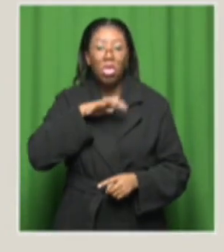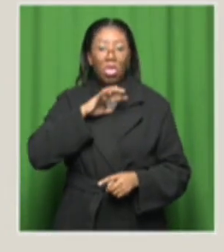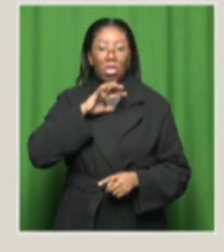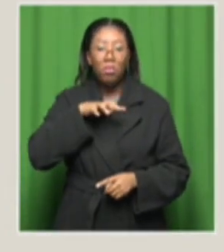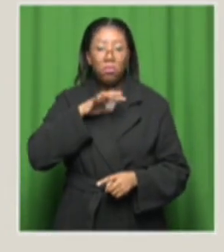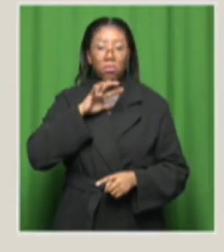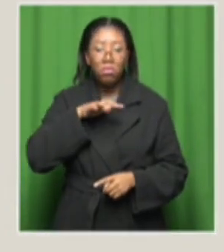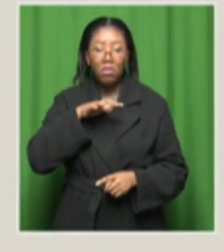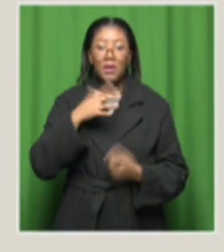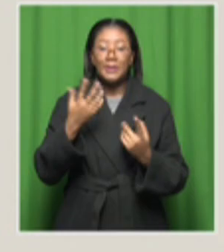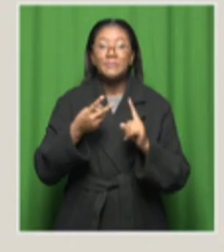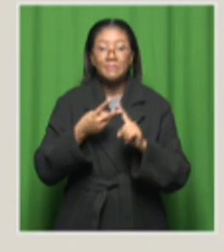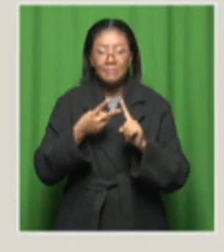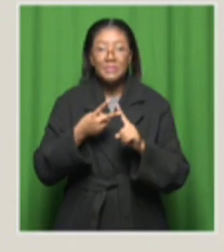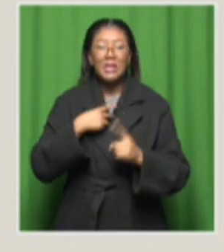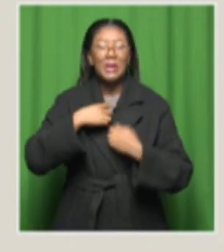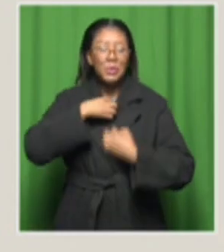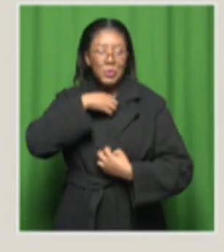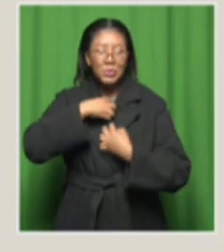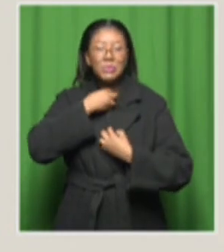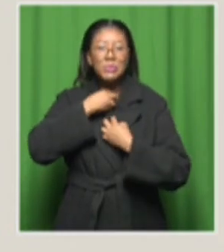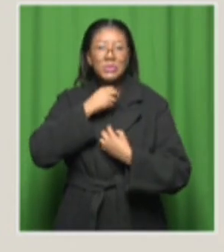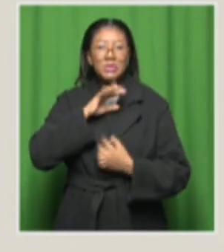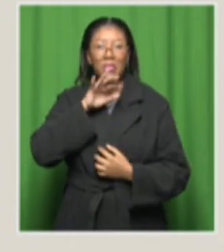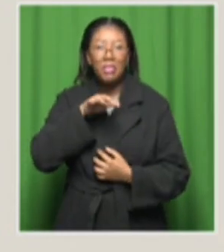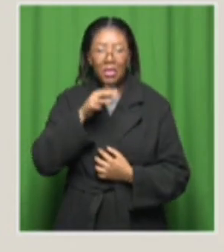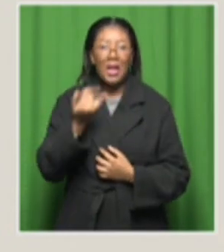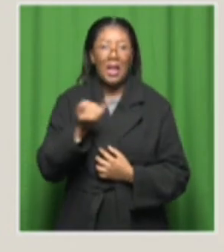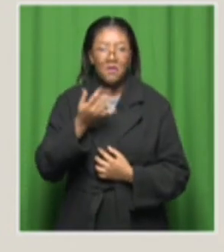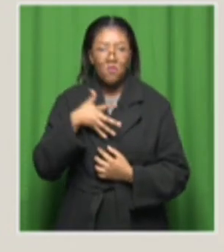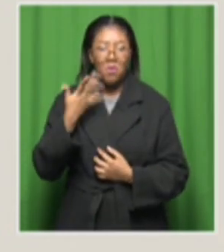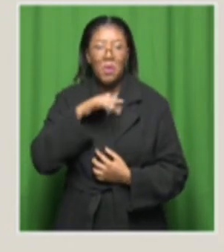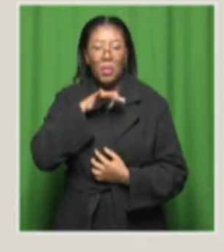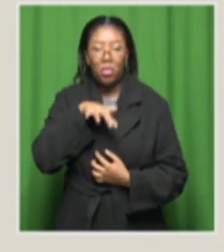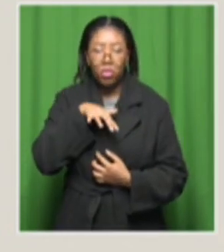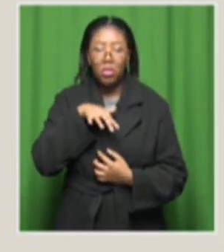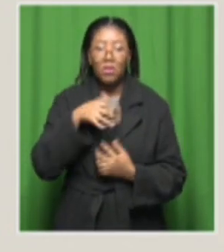Hardly they have vomiting. And they have